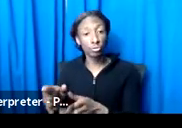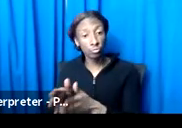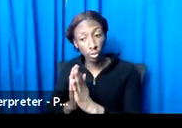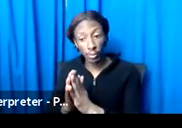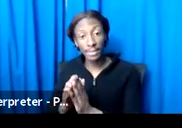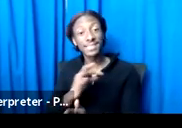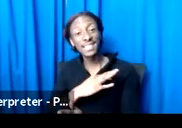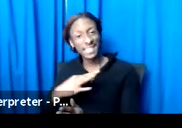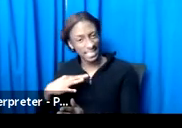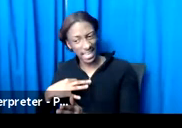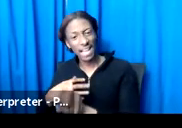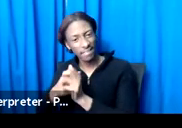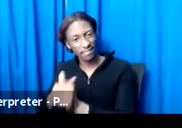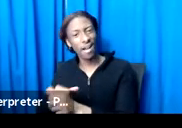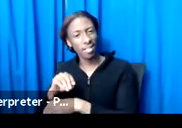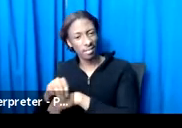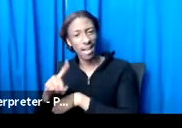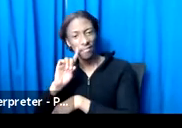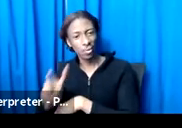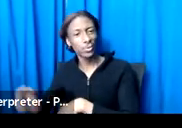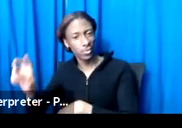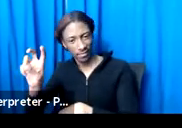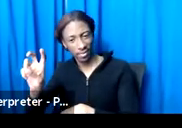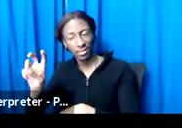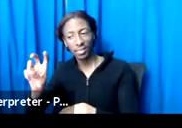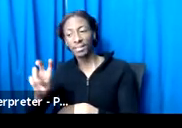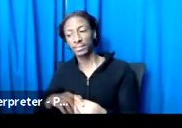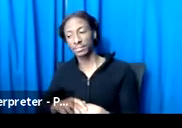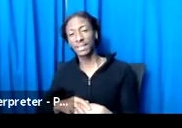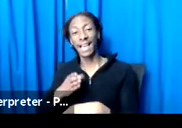guidance for domestic travel during COVID-19, following travel from camp.